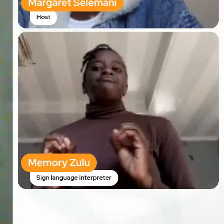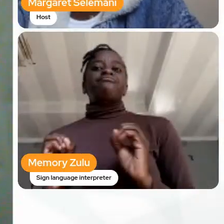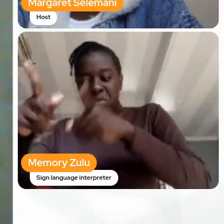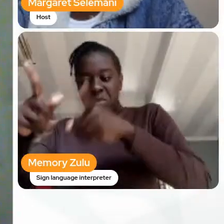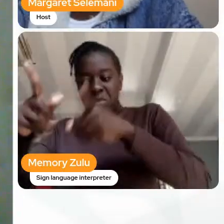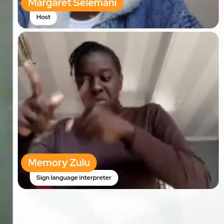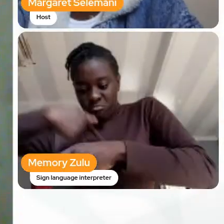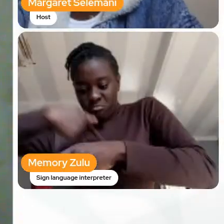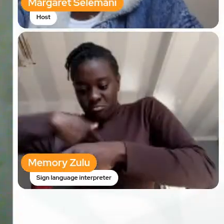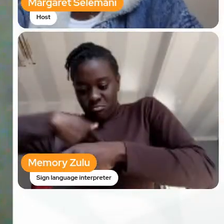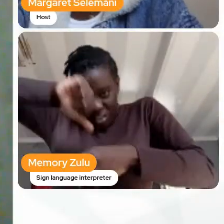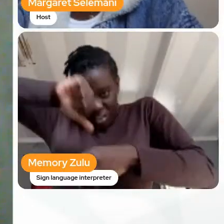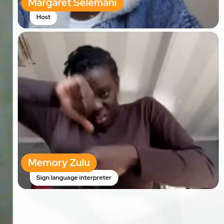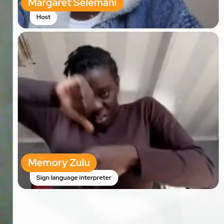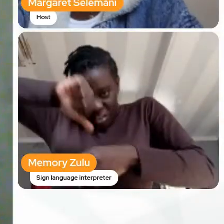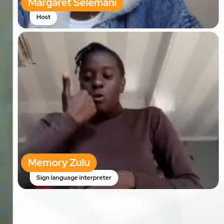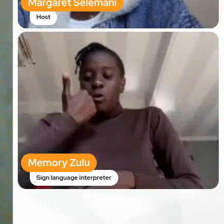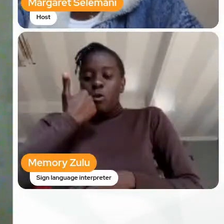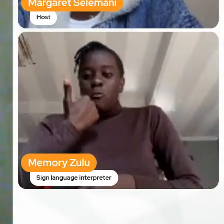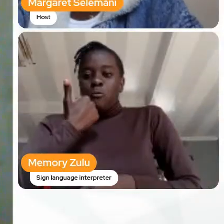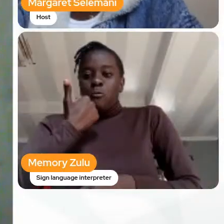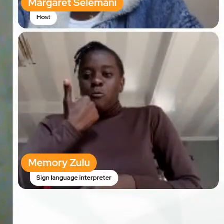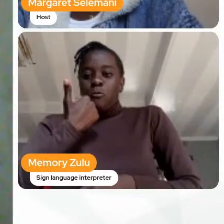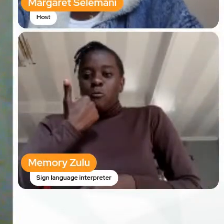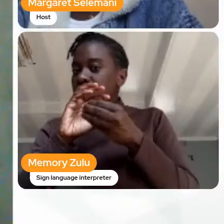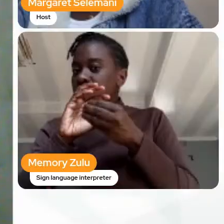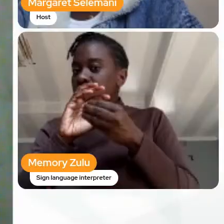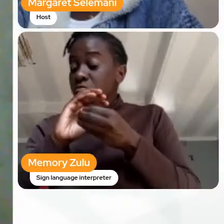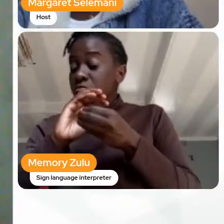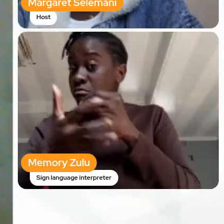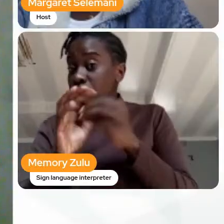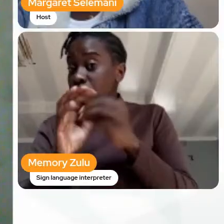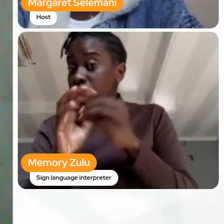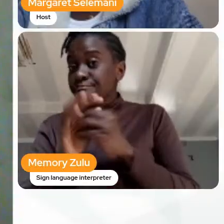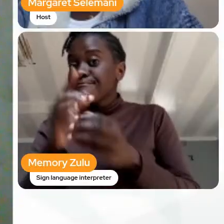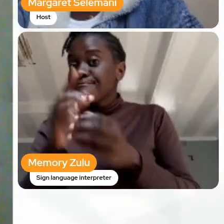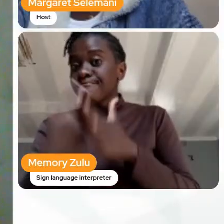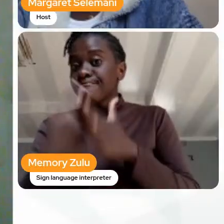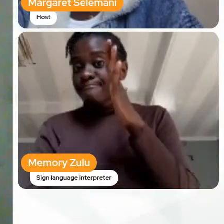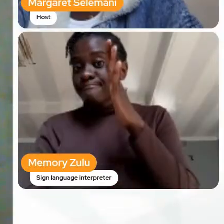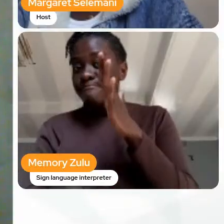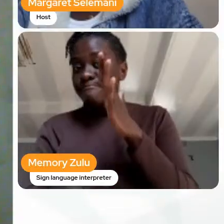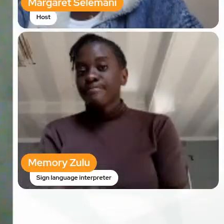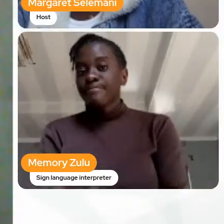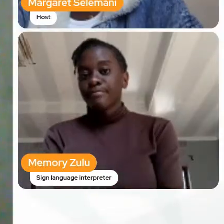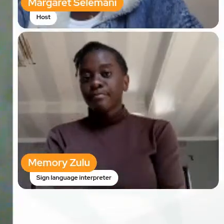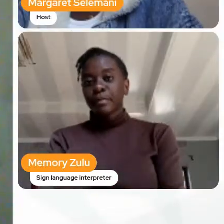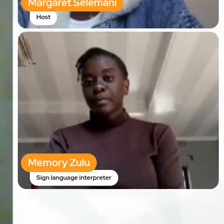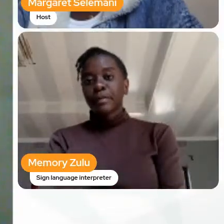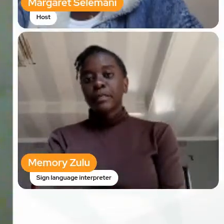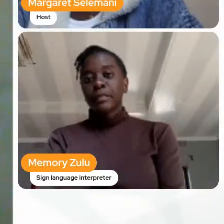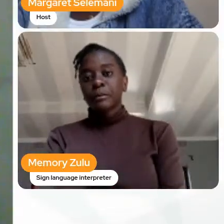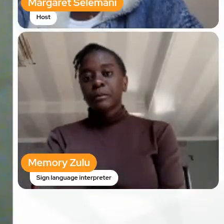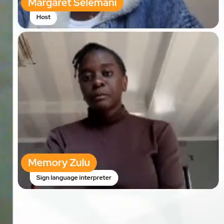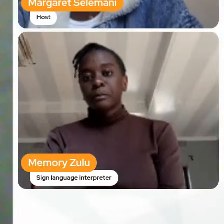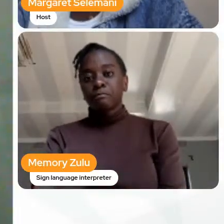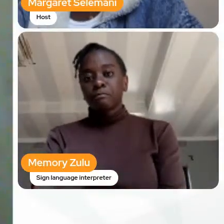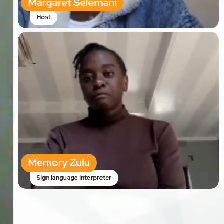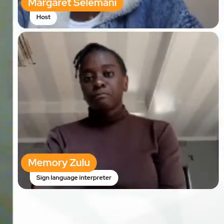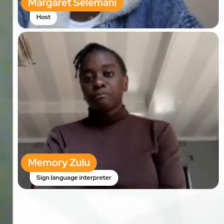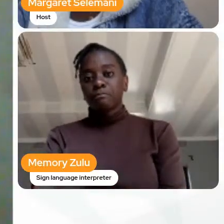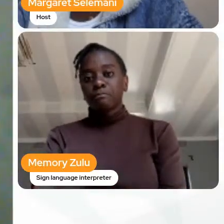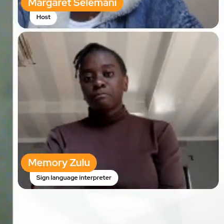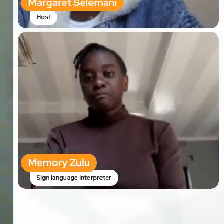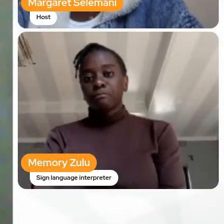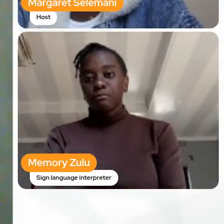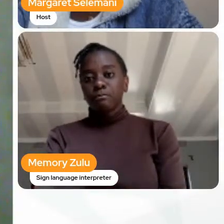you don't know the actual organism that is causing that UTI. And two, you might not realize,